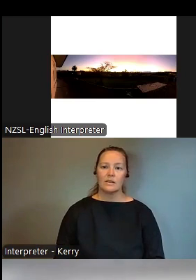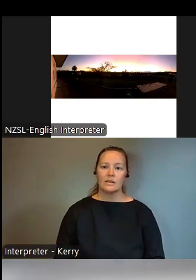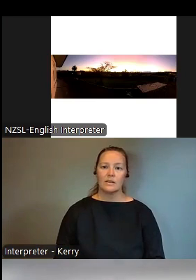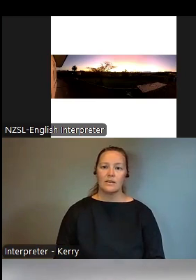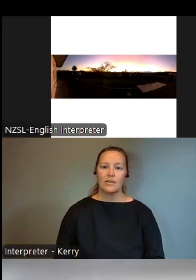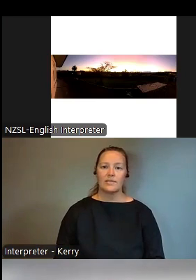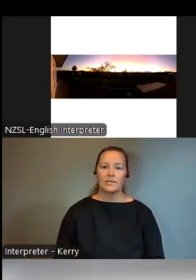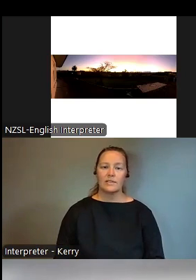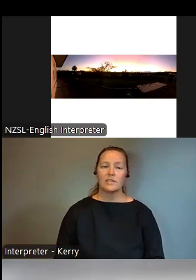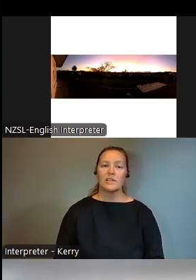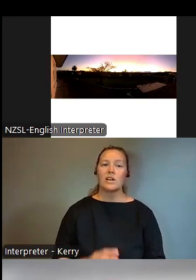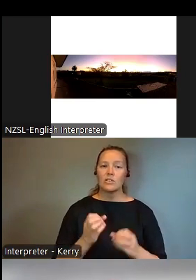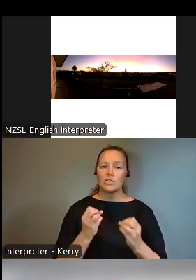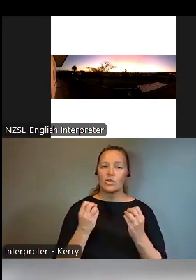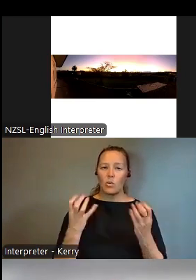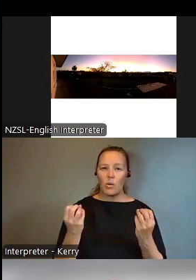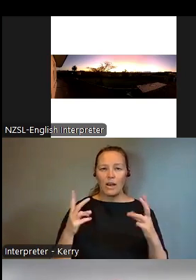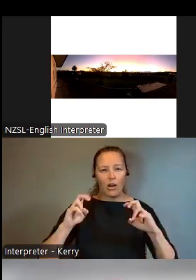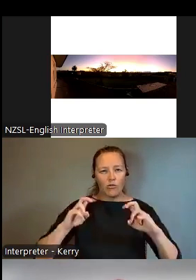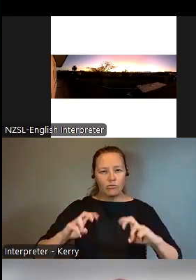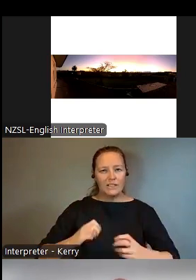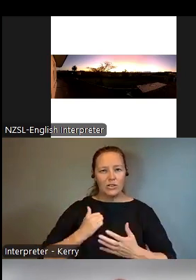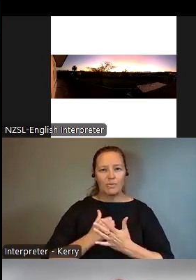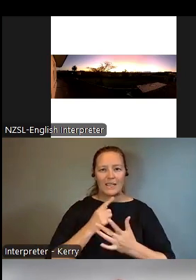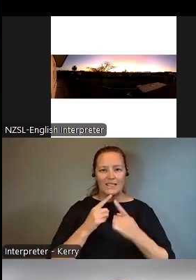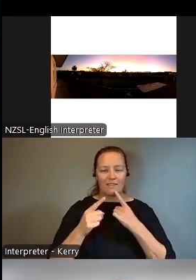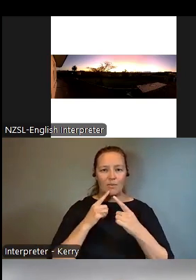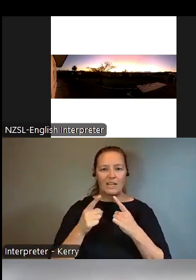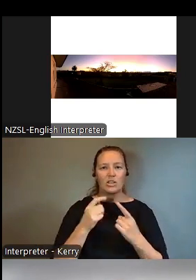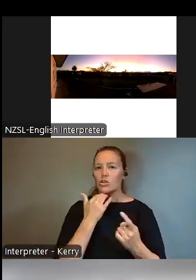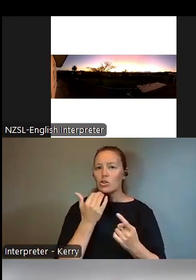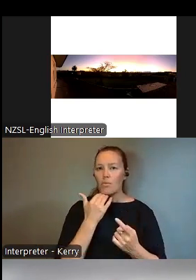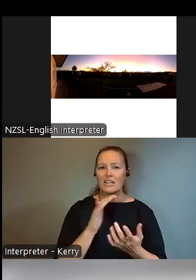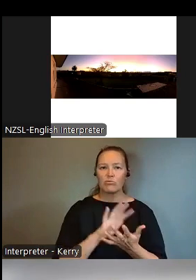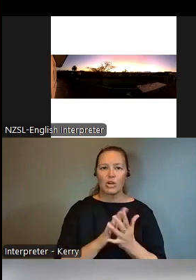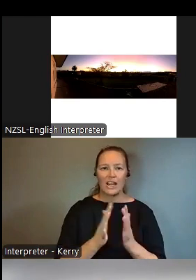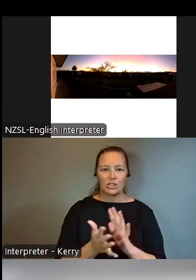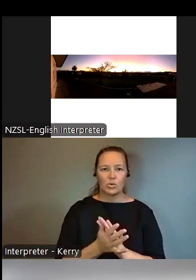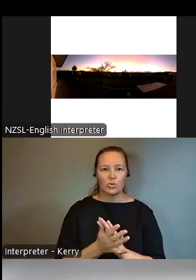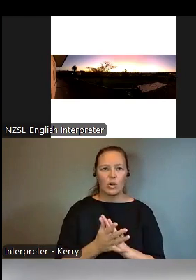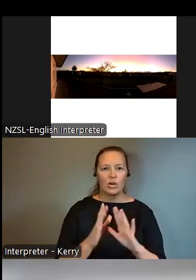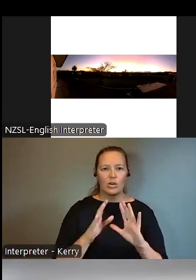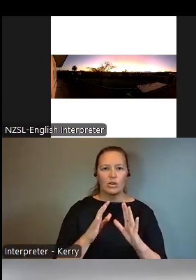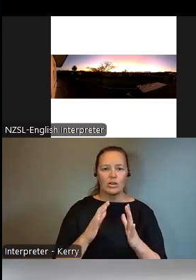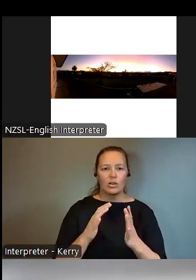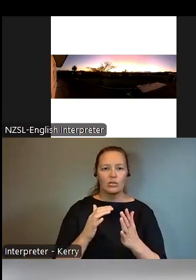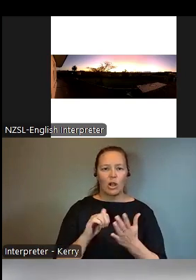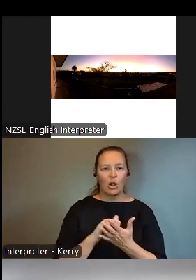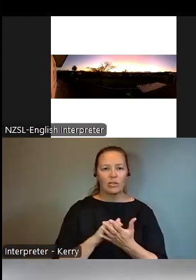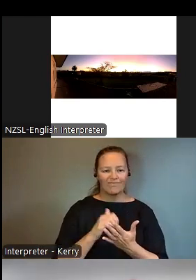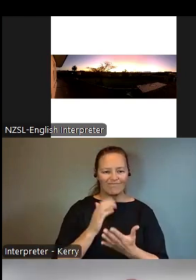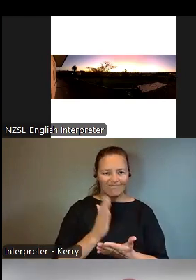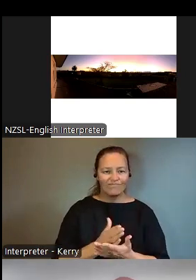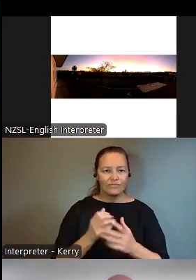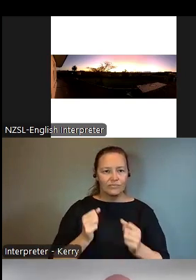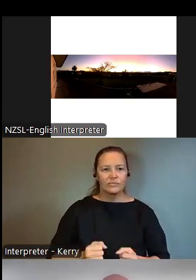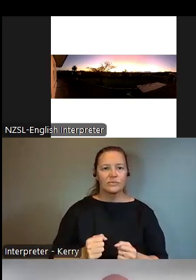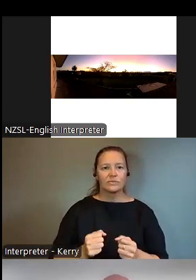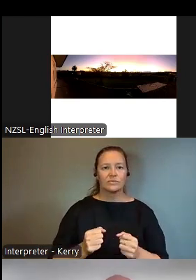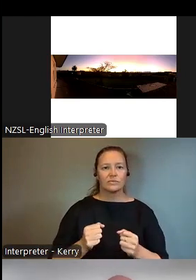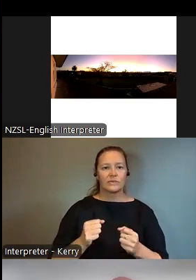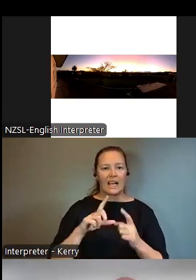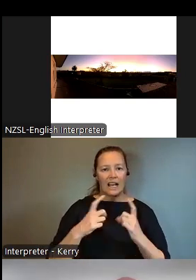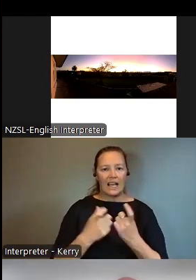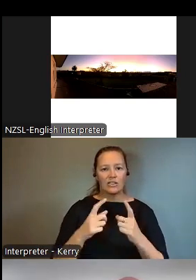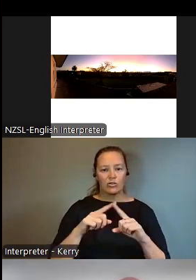quite a heavy research base there. There's not a lot of practical, concrete classroom tools, but that's where Jason's going to dive in and talk